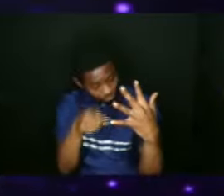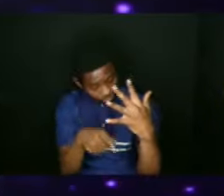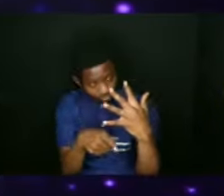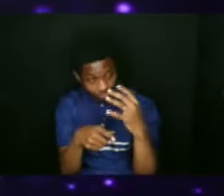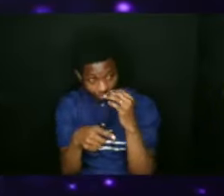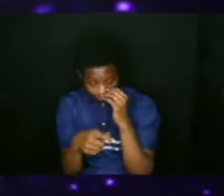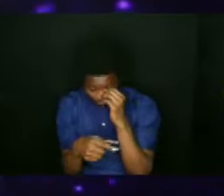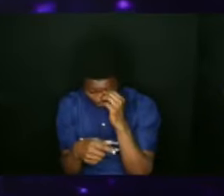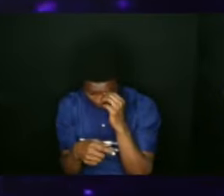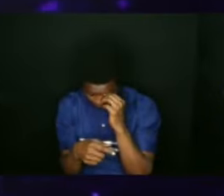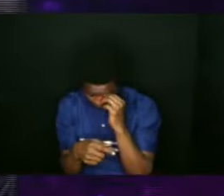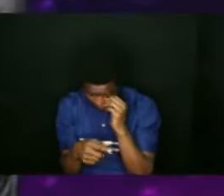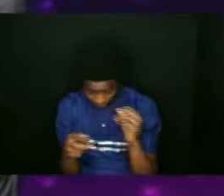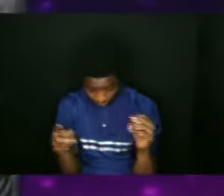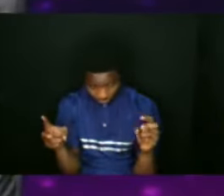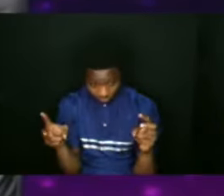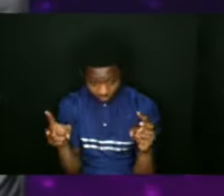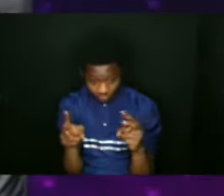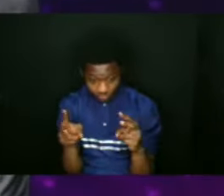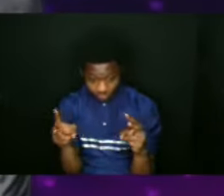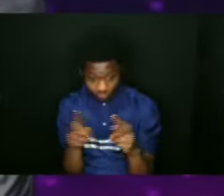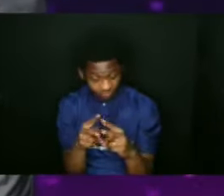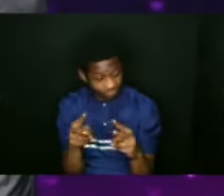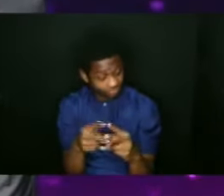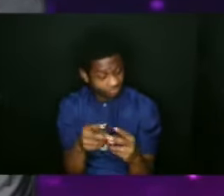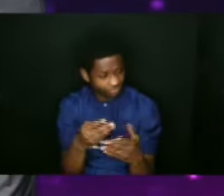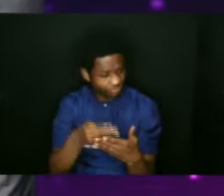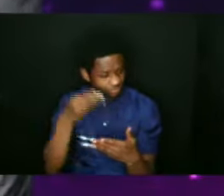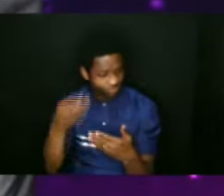You lose one, you lose something